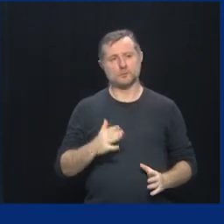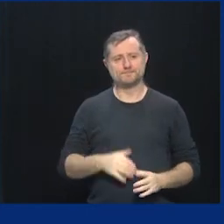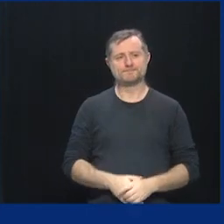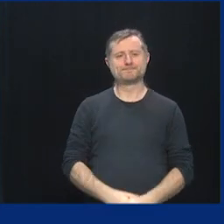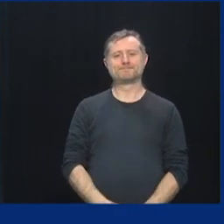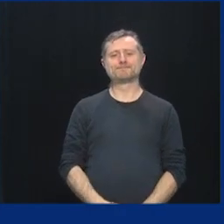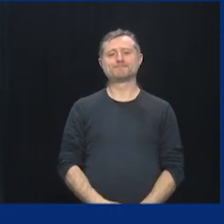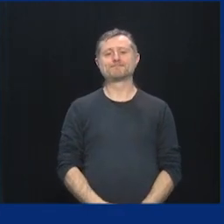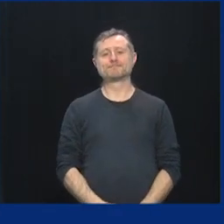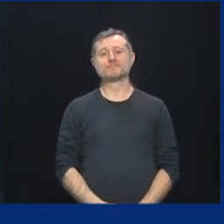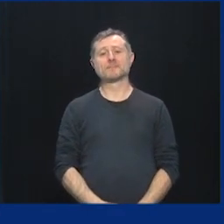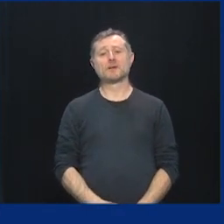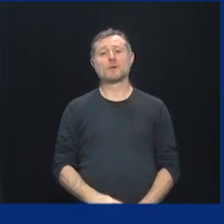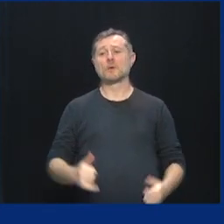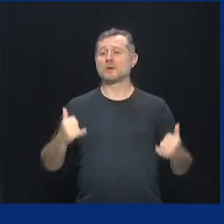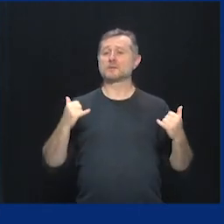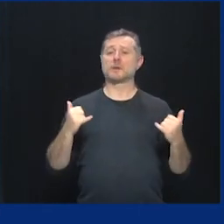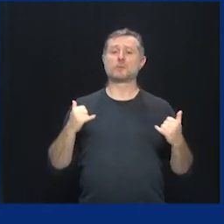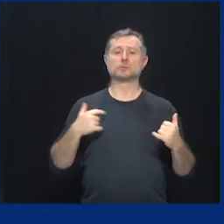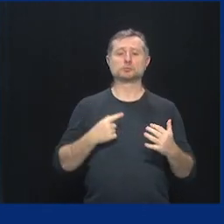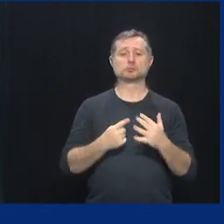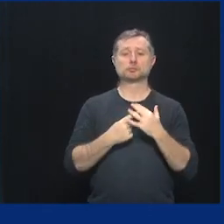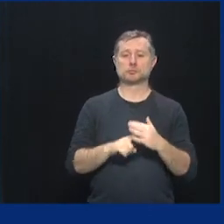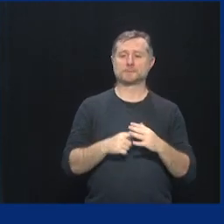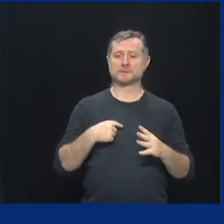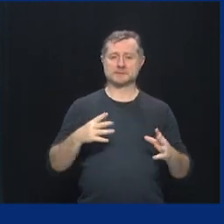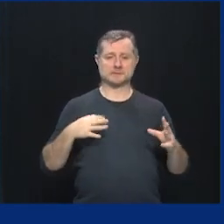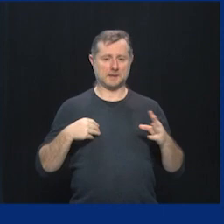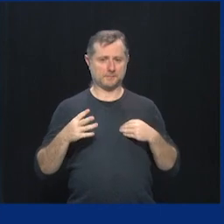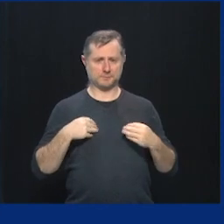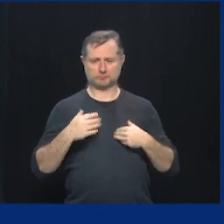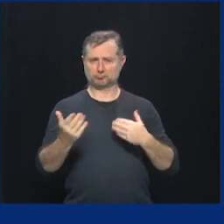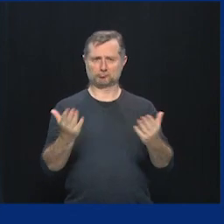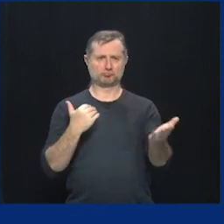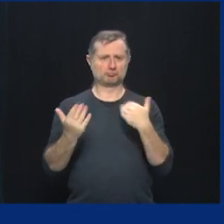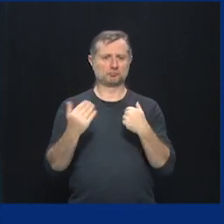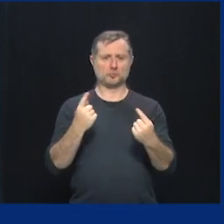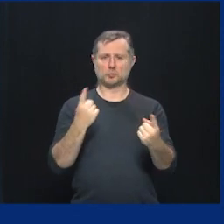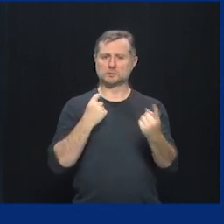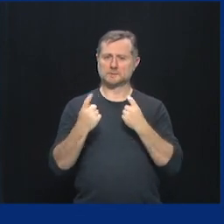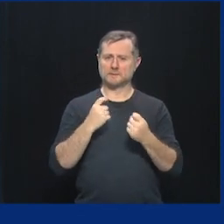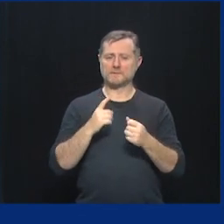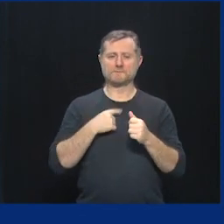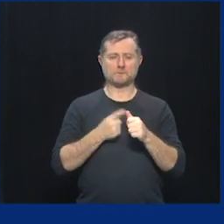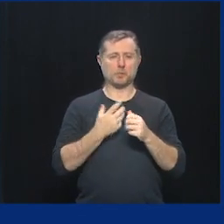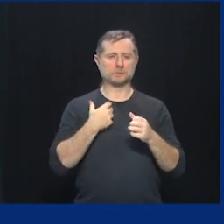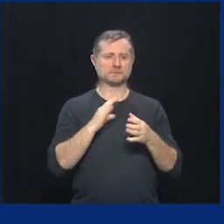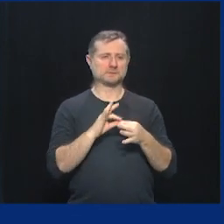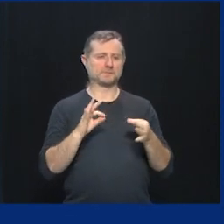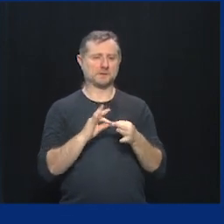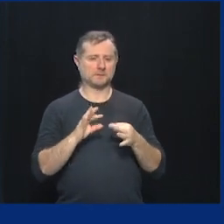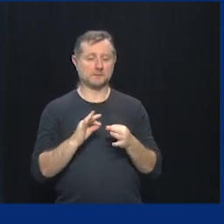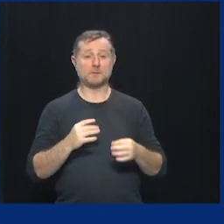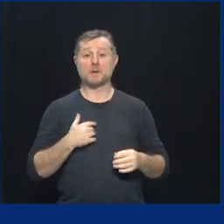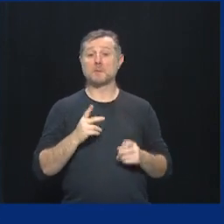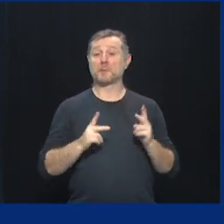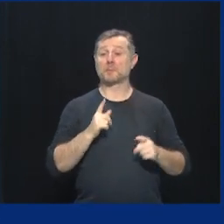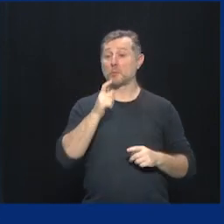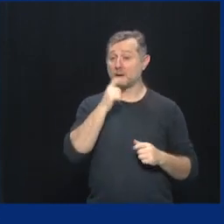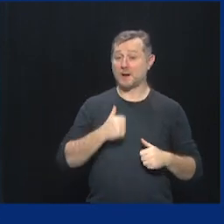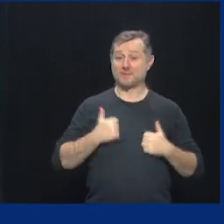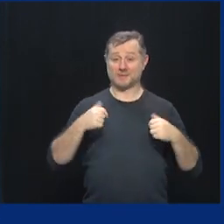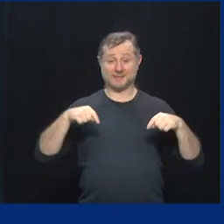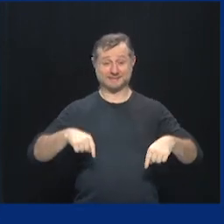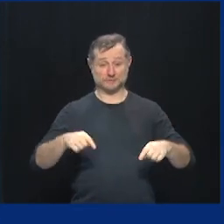at this point, we'll take questions. But I also want to make a statement before we go on to questions. To the people who live on streets like these throughout the city